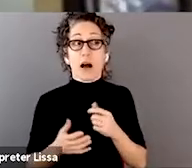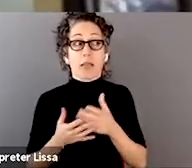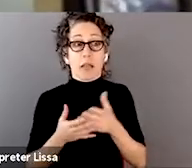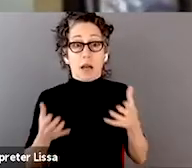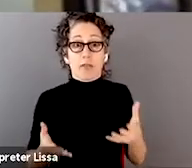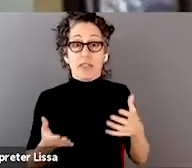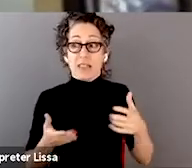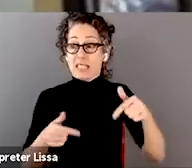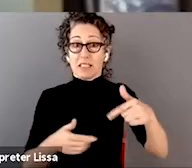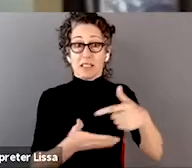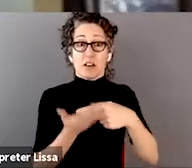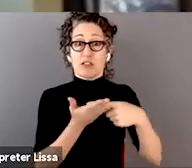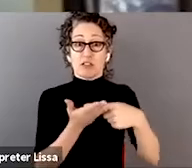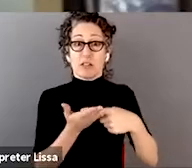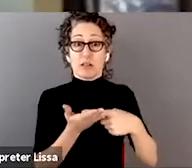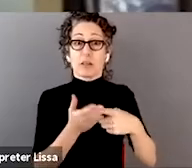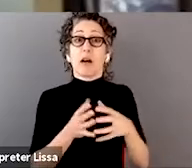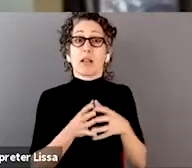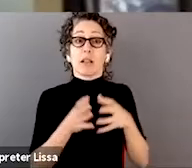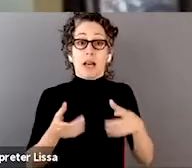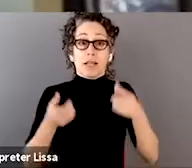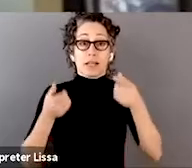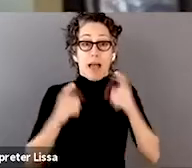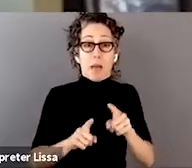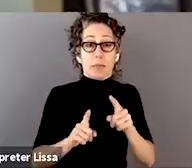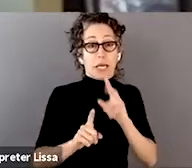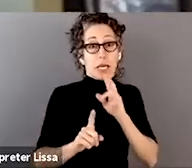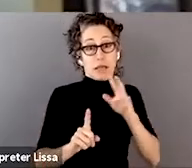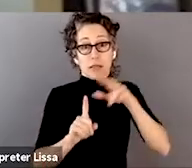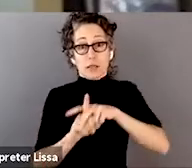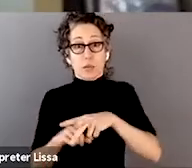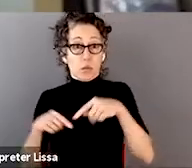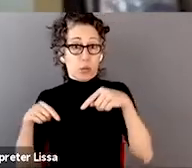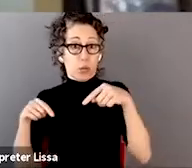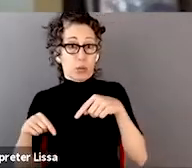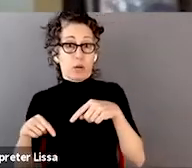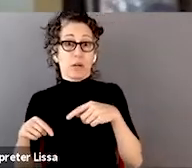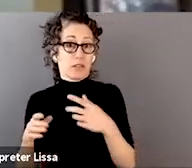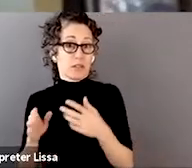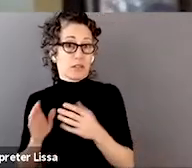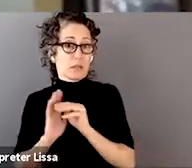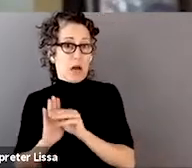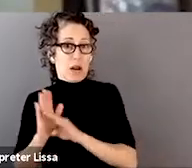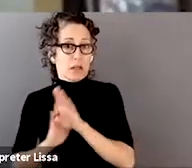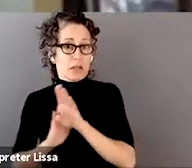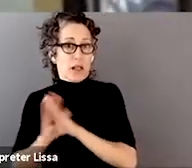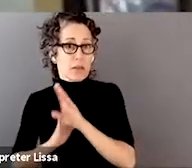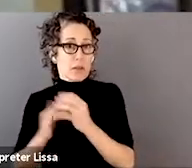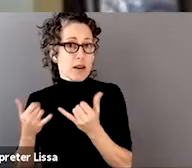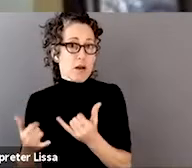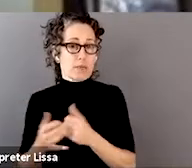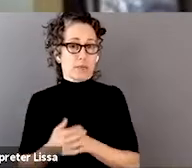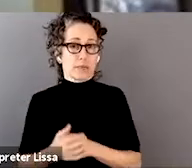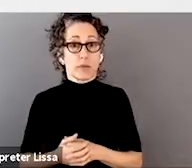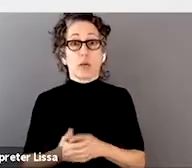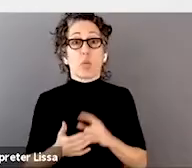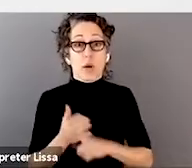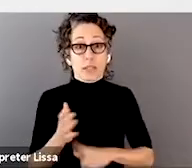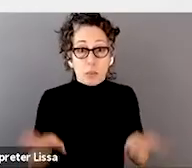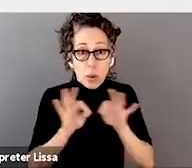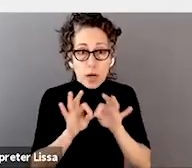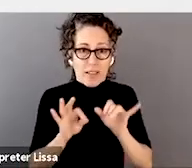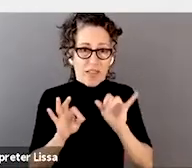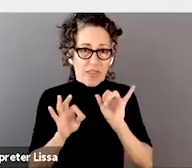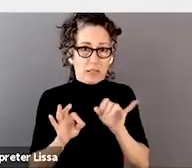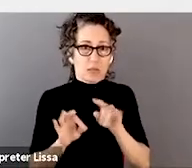not allowing it into this sort of elite and narrow definition of what counts as data science work. Yeah, and to just